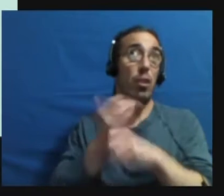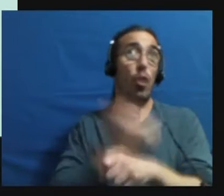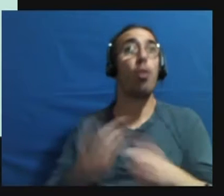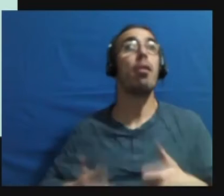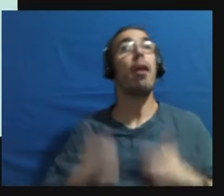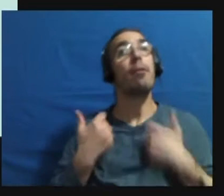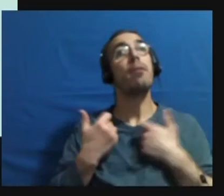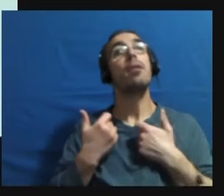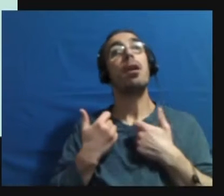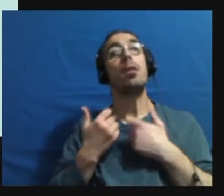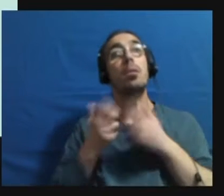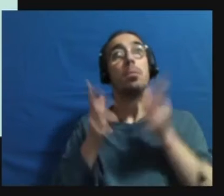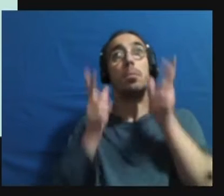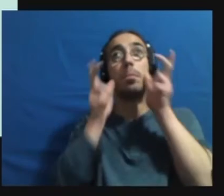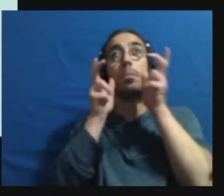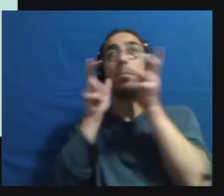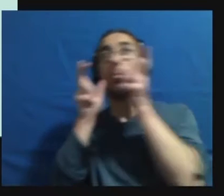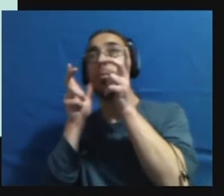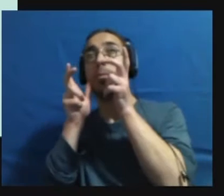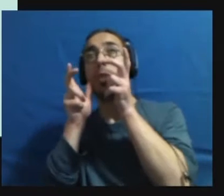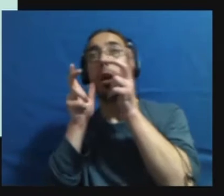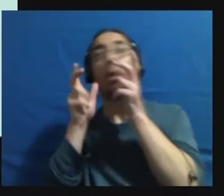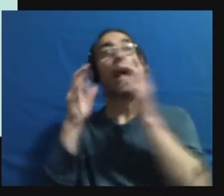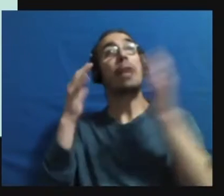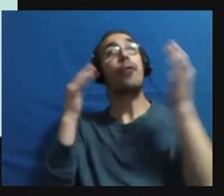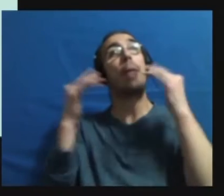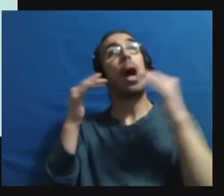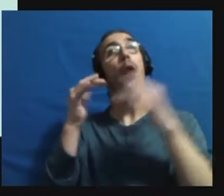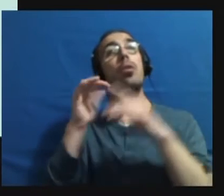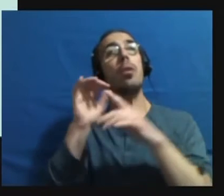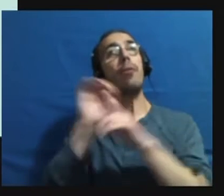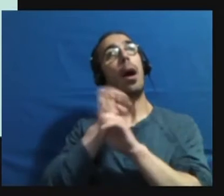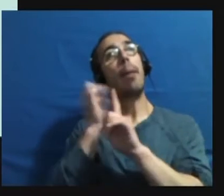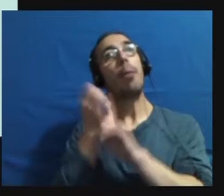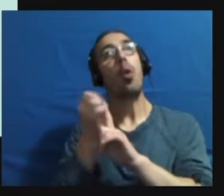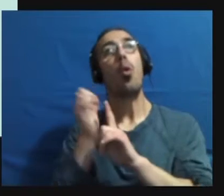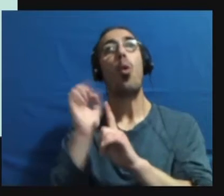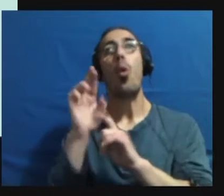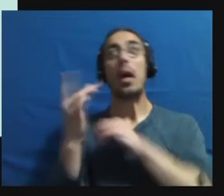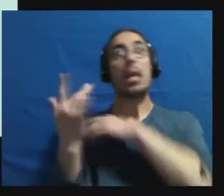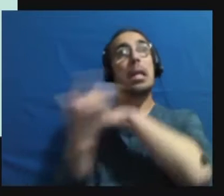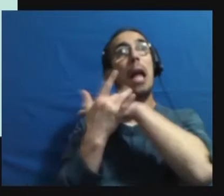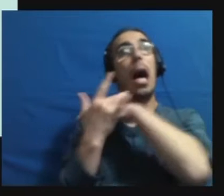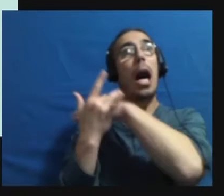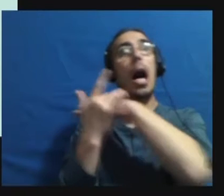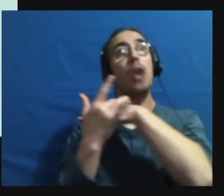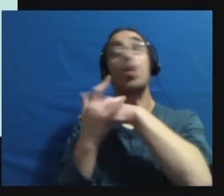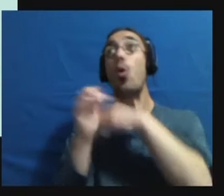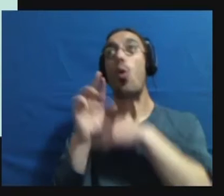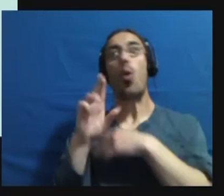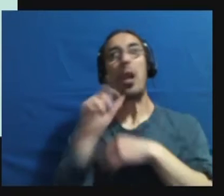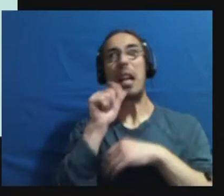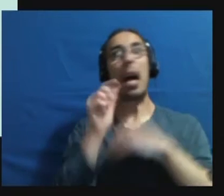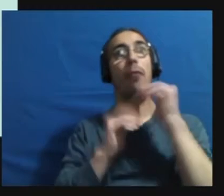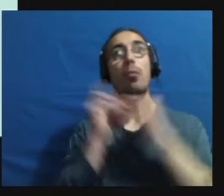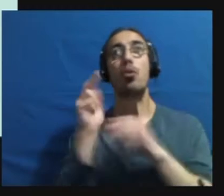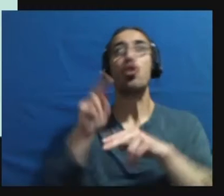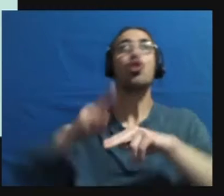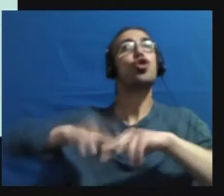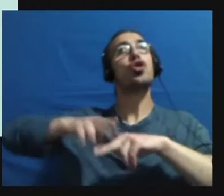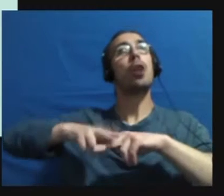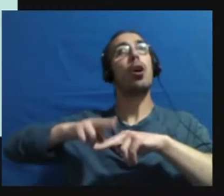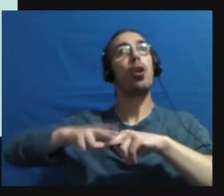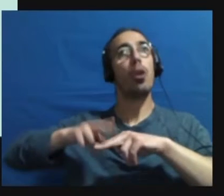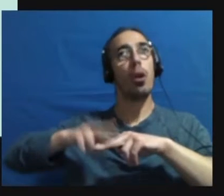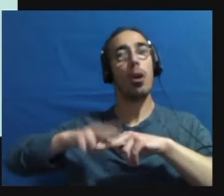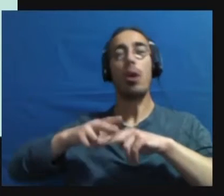from loud environments or from the touch around us, an uncomfortable chair. And we might integrate that through